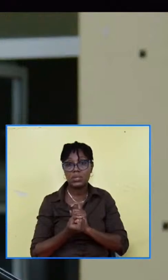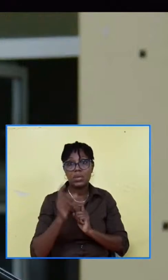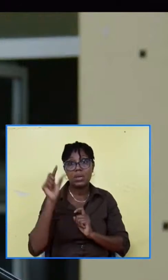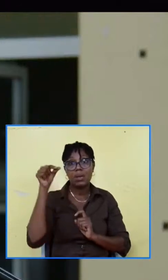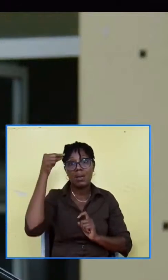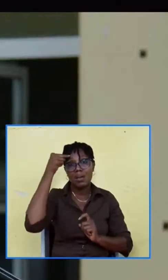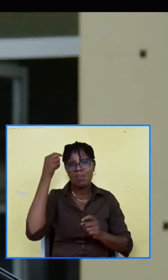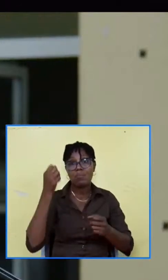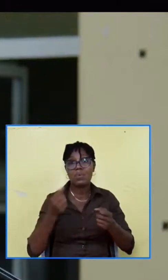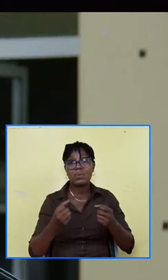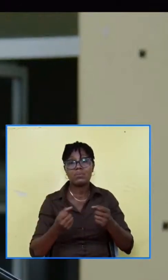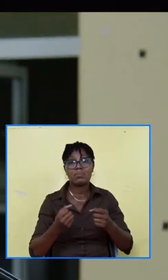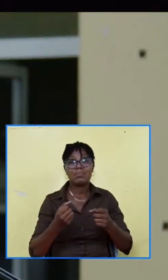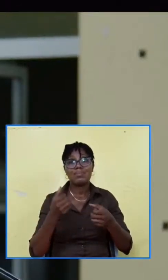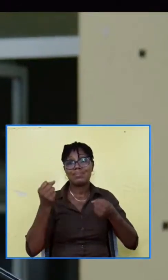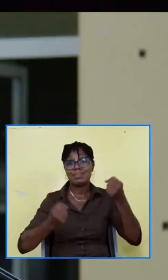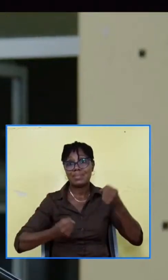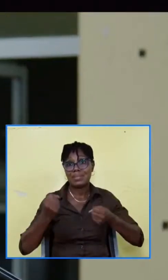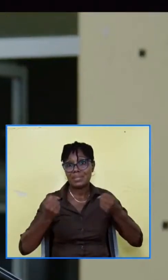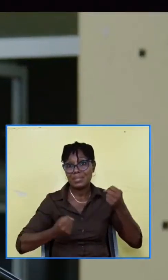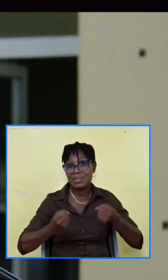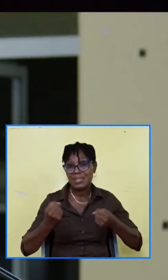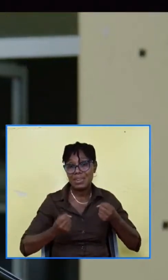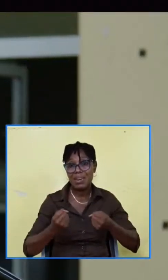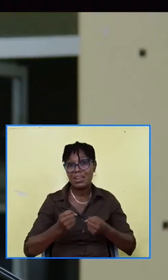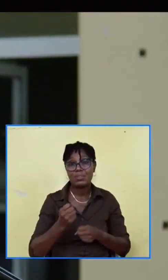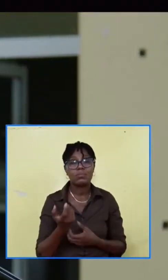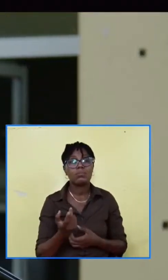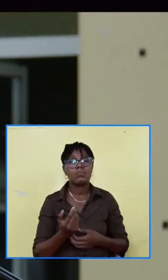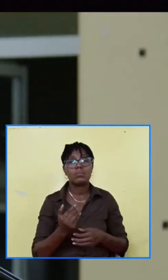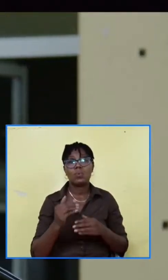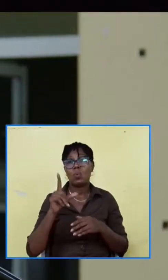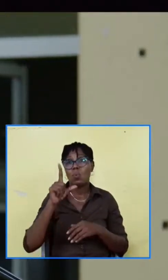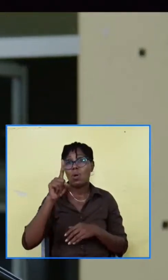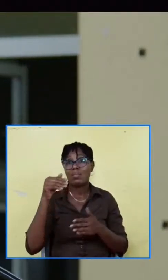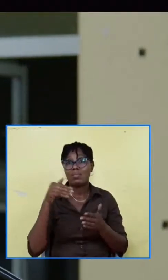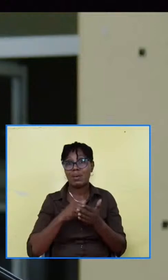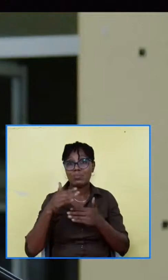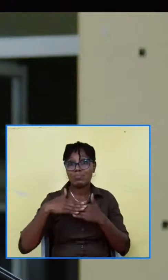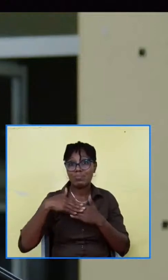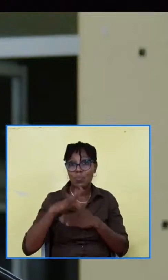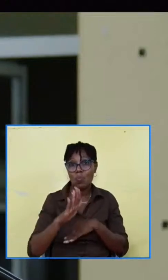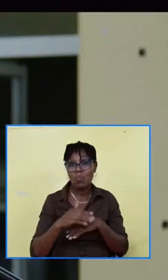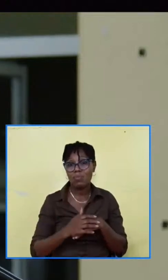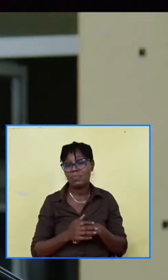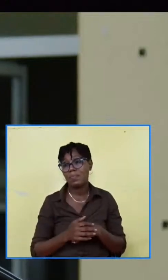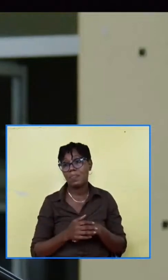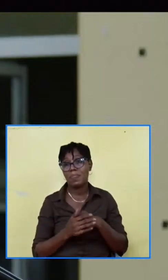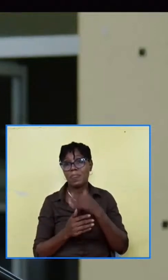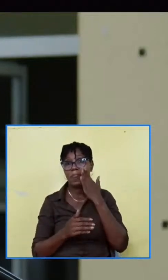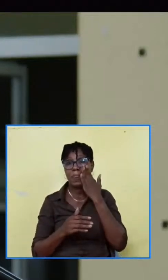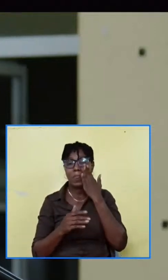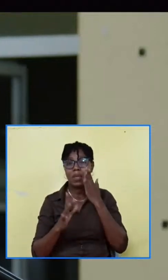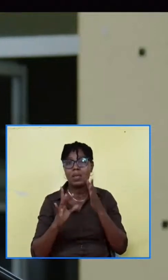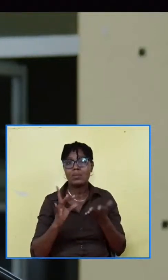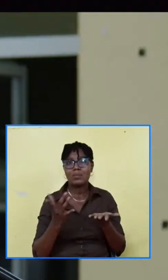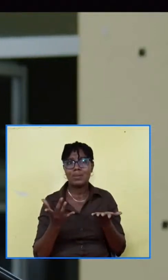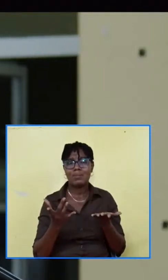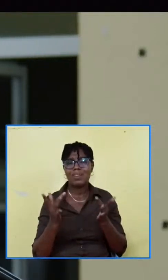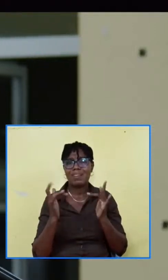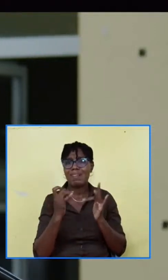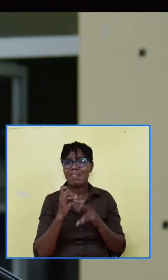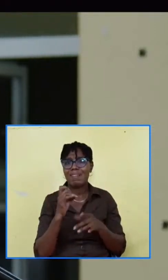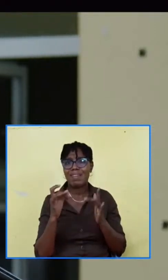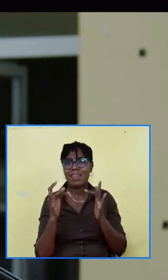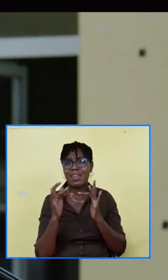maybe $30,000 each, US. All right, so that's like $30 million right there in US dollars to go into cars to